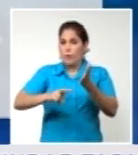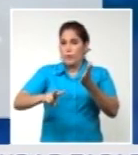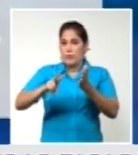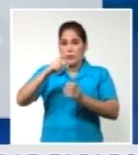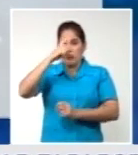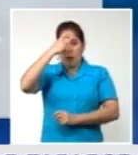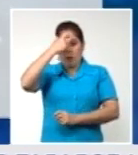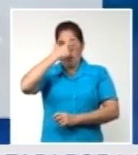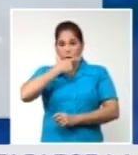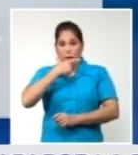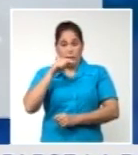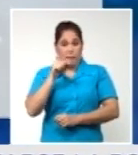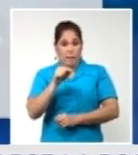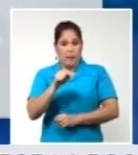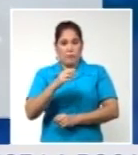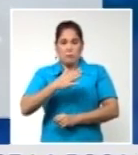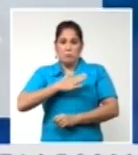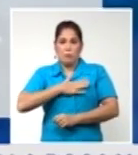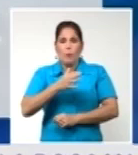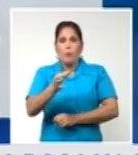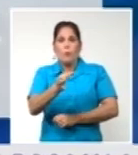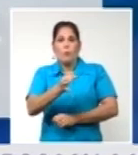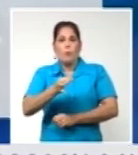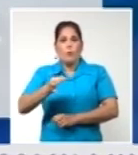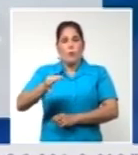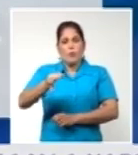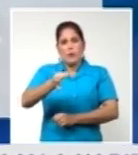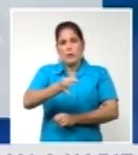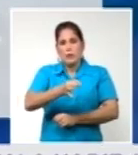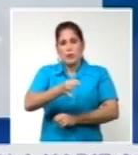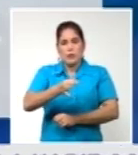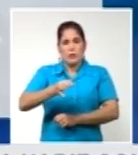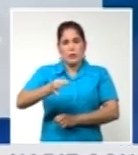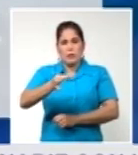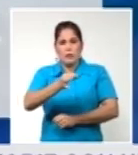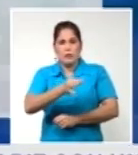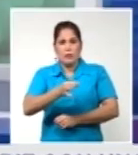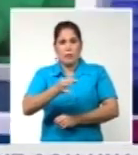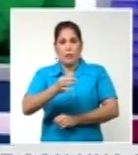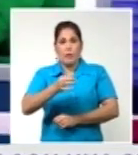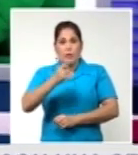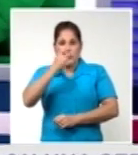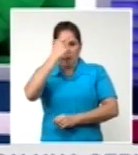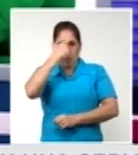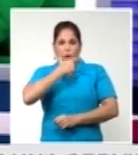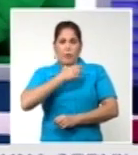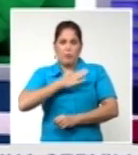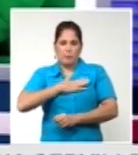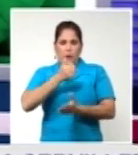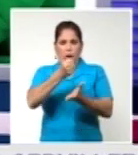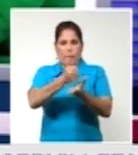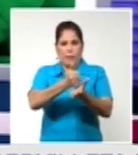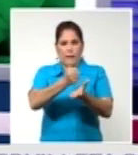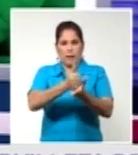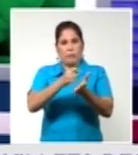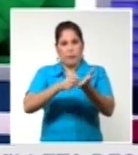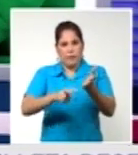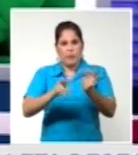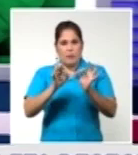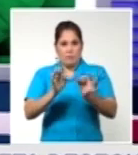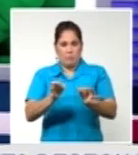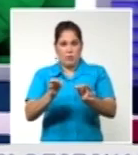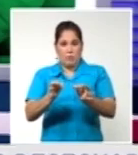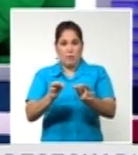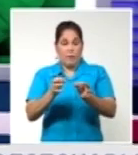from Ciego de Ávila all belong to the municipality of the same name. Given yesterday's results by